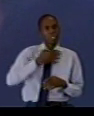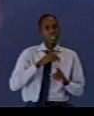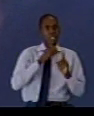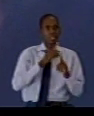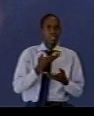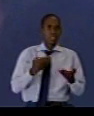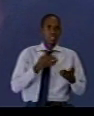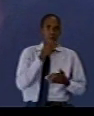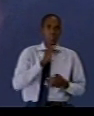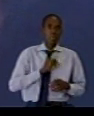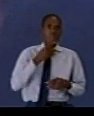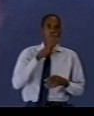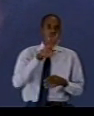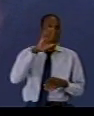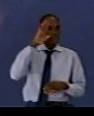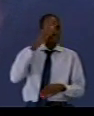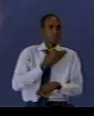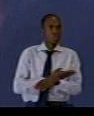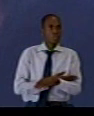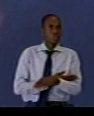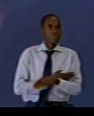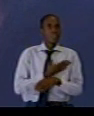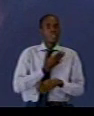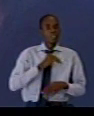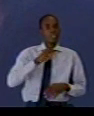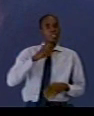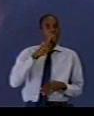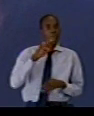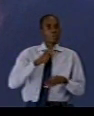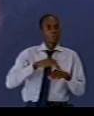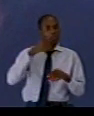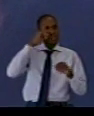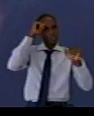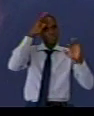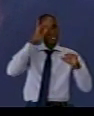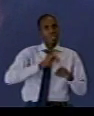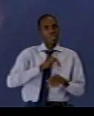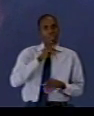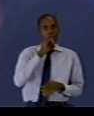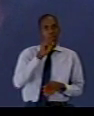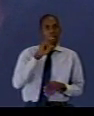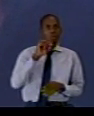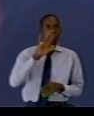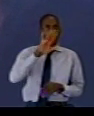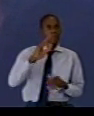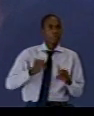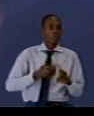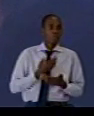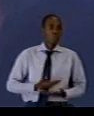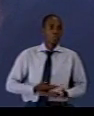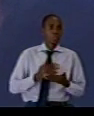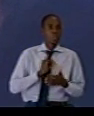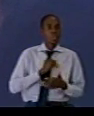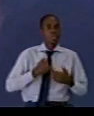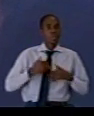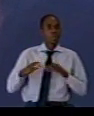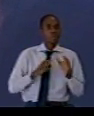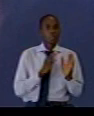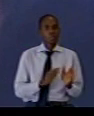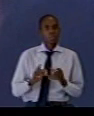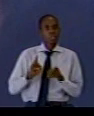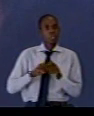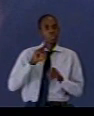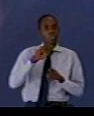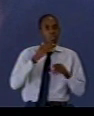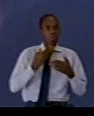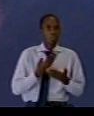art thou, my son? And Jacob said unto his father, I am Esau, thy firstborn. I have done according as